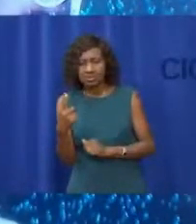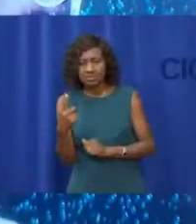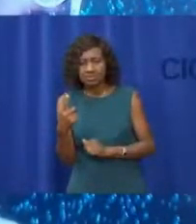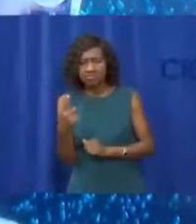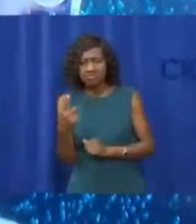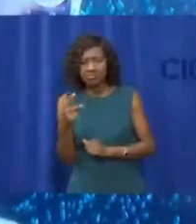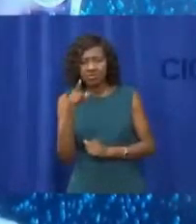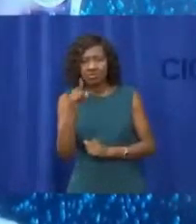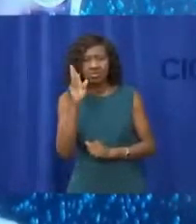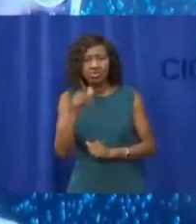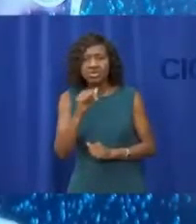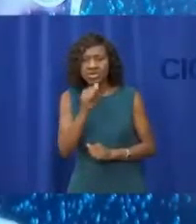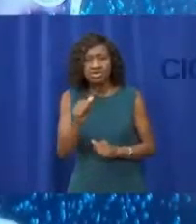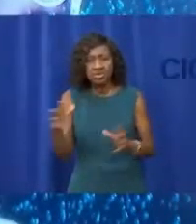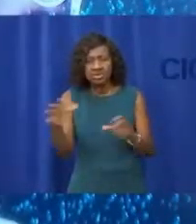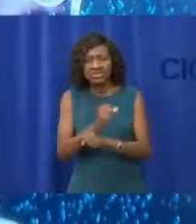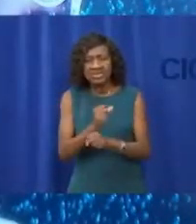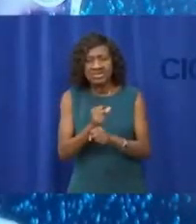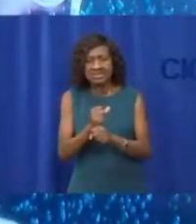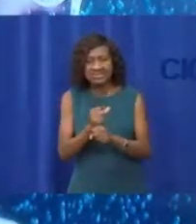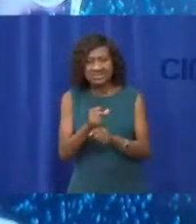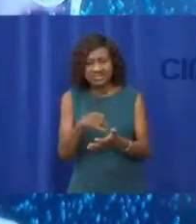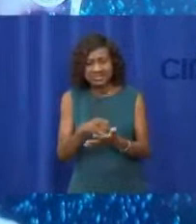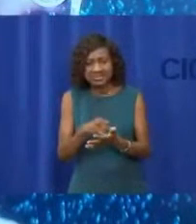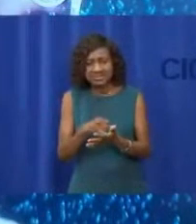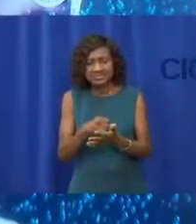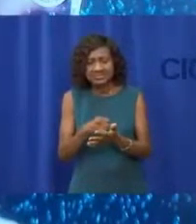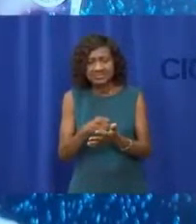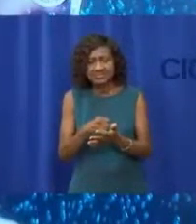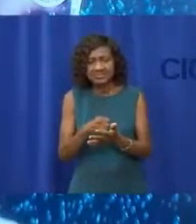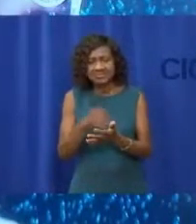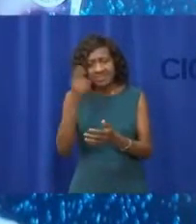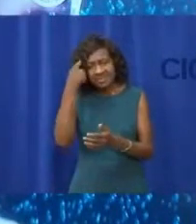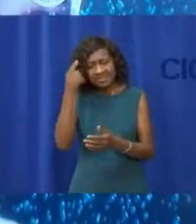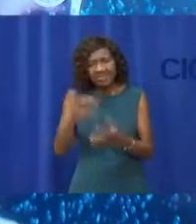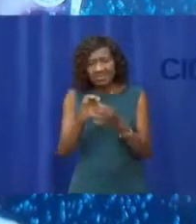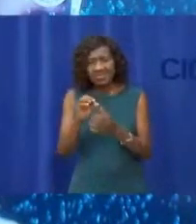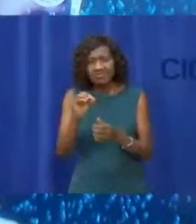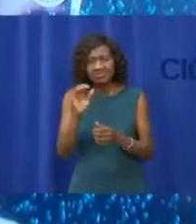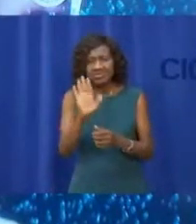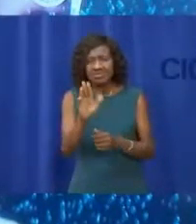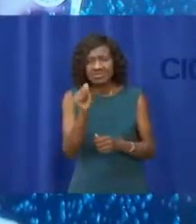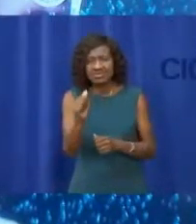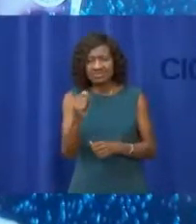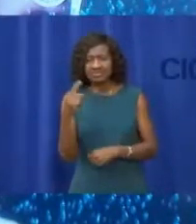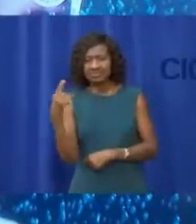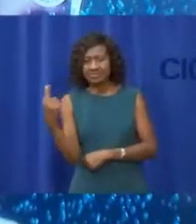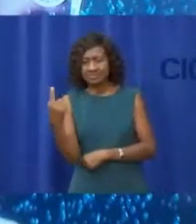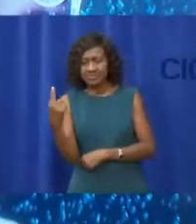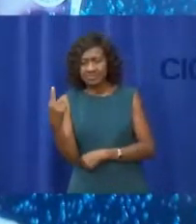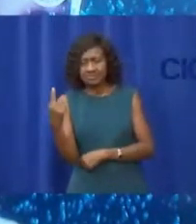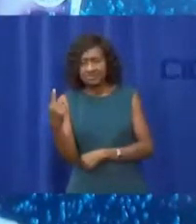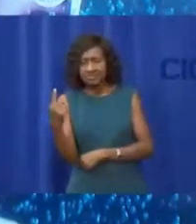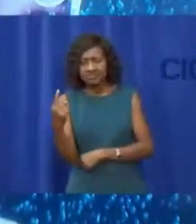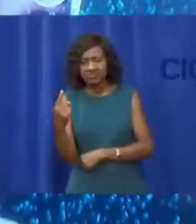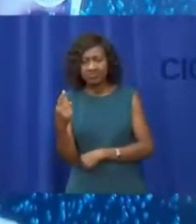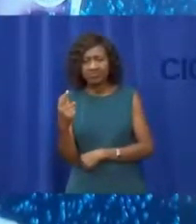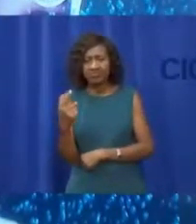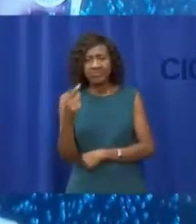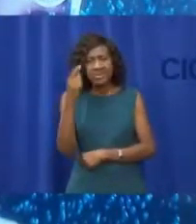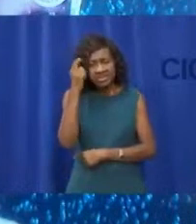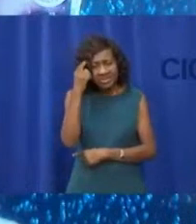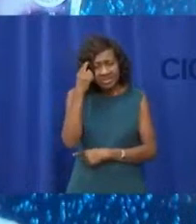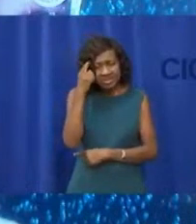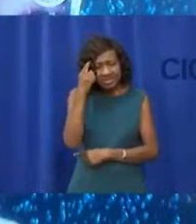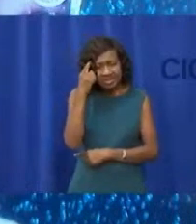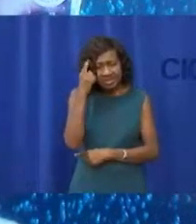the disease. It's spread by droplets. Just think of yourself as an island, and then go about your life considering you have to keep yourself an